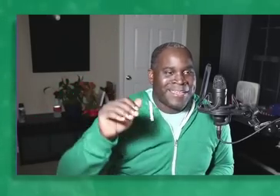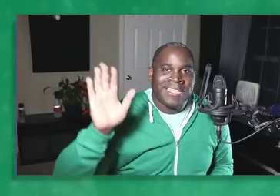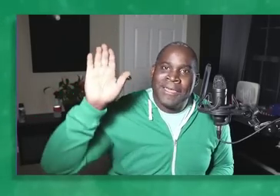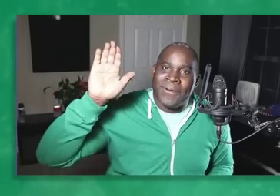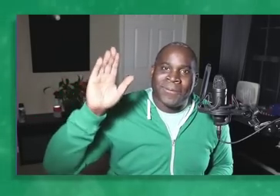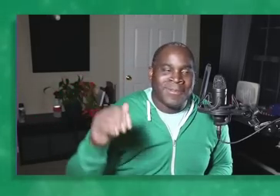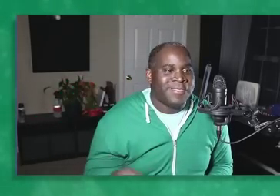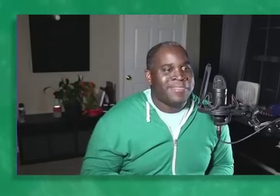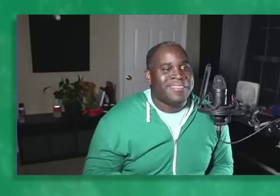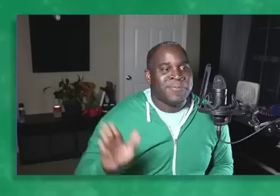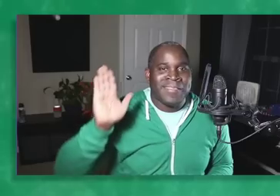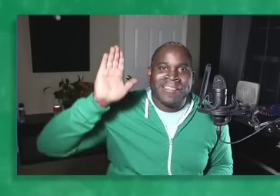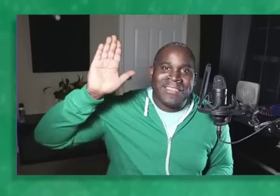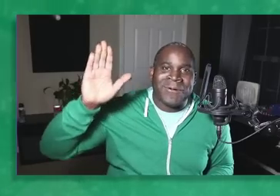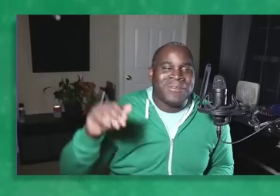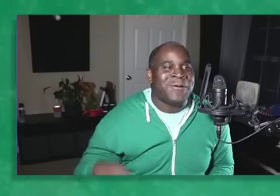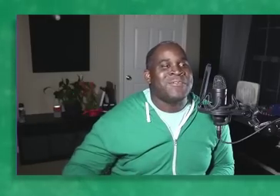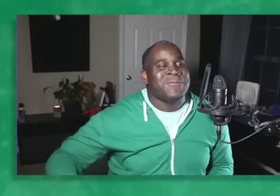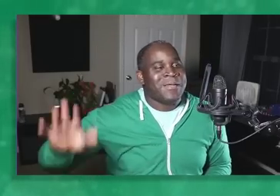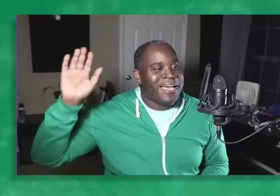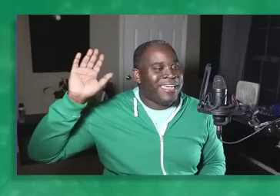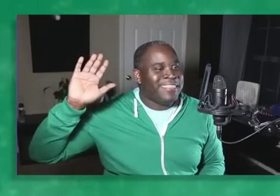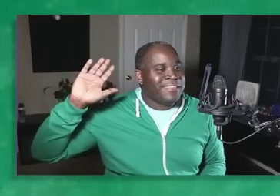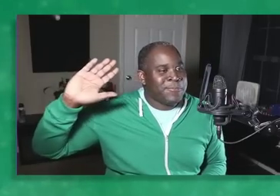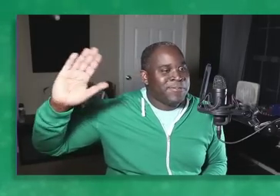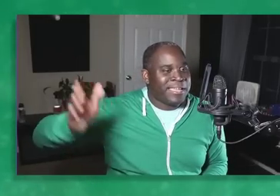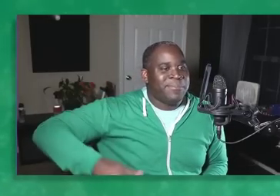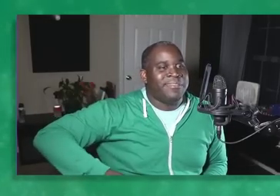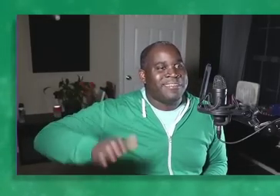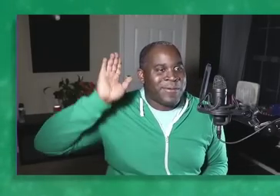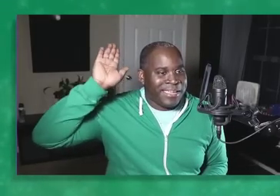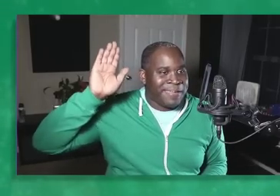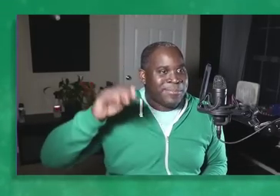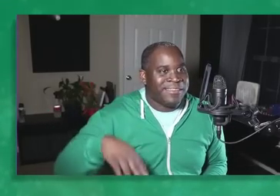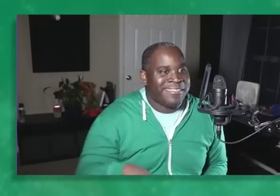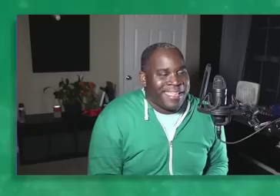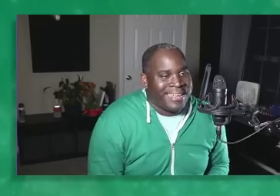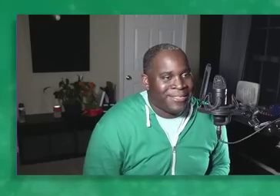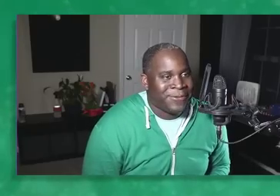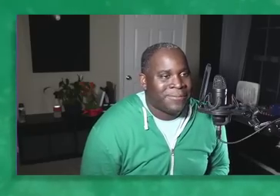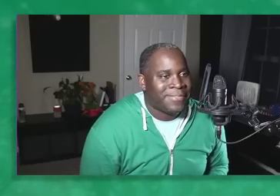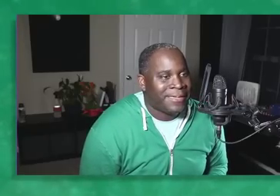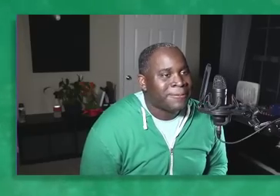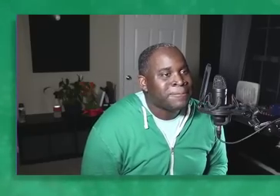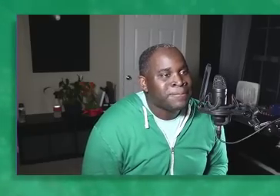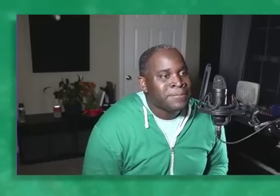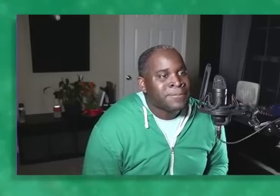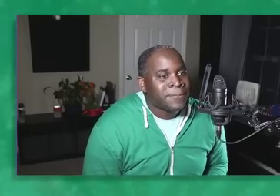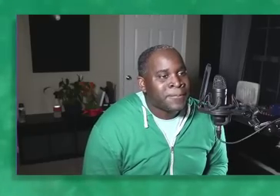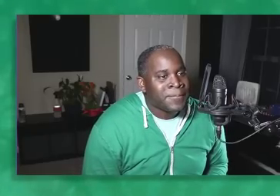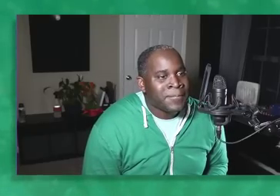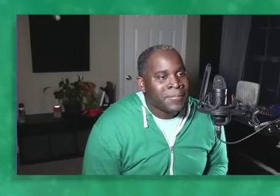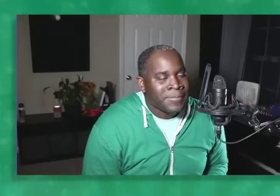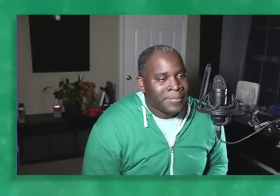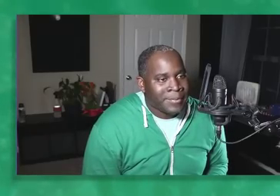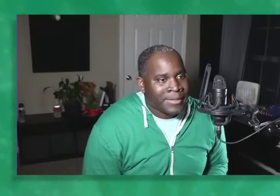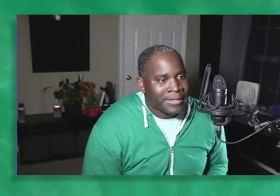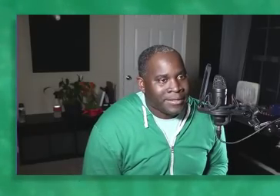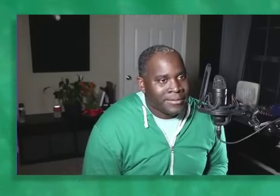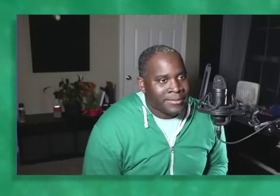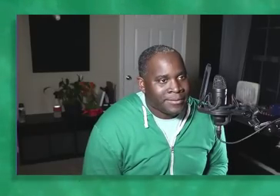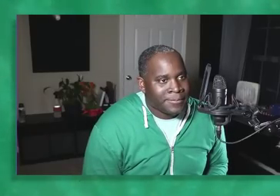Howdy. Hello. This means hello. No, it's I think it's more of like a military, everybody stand down sort of a thing.